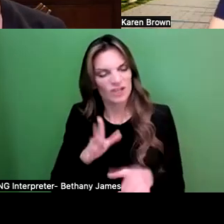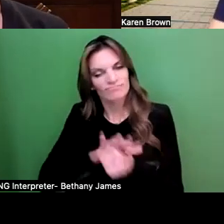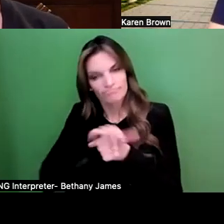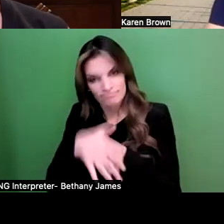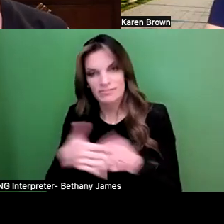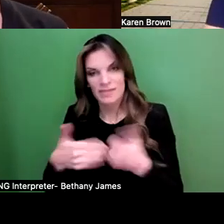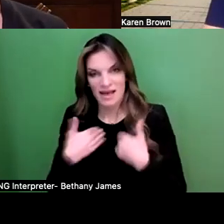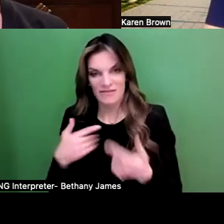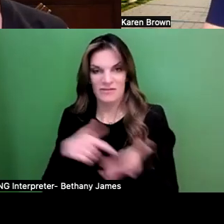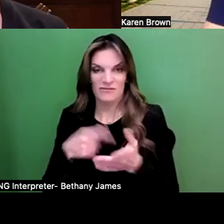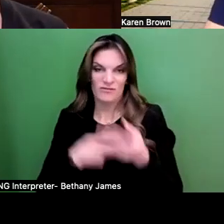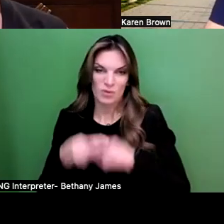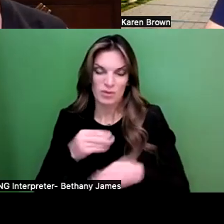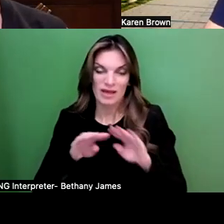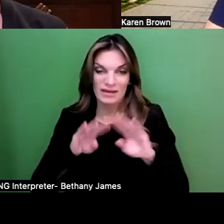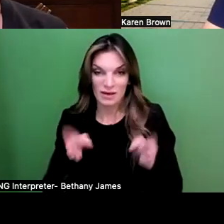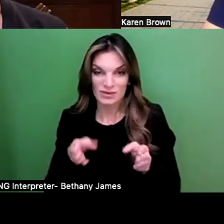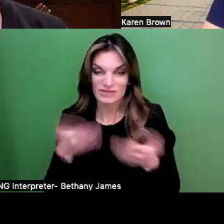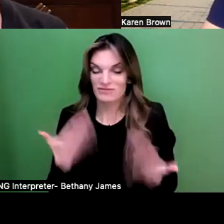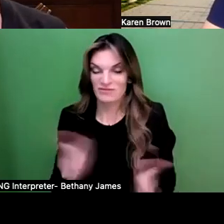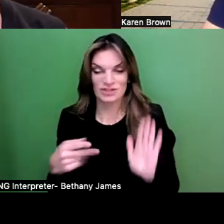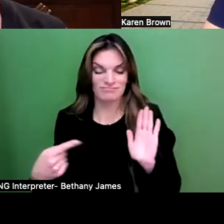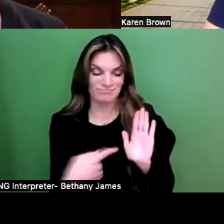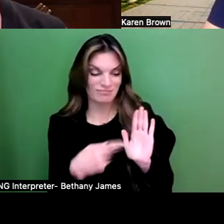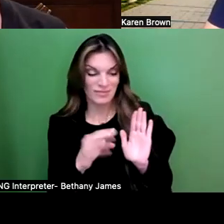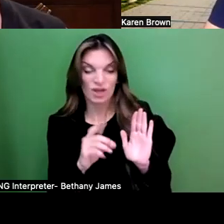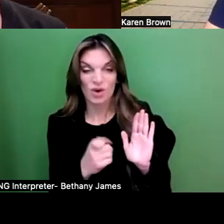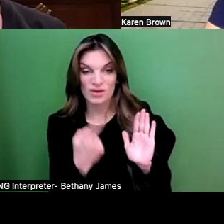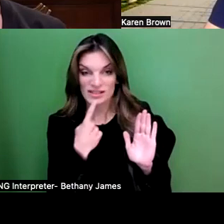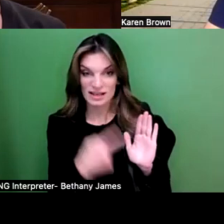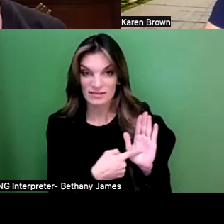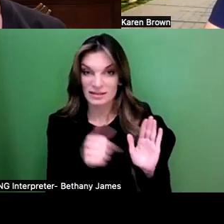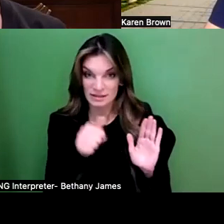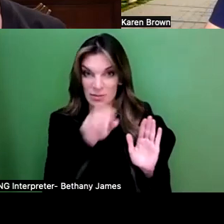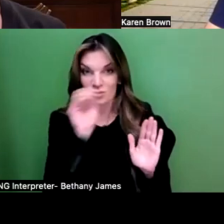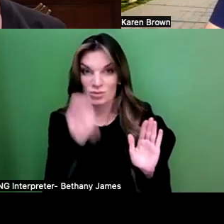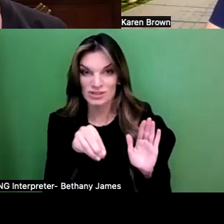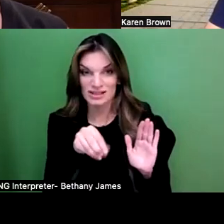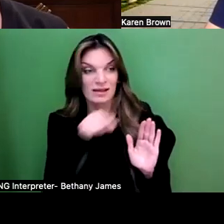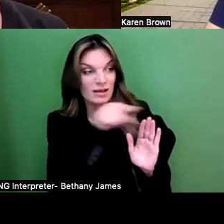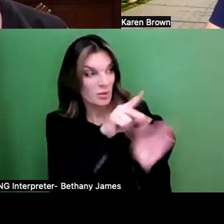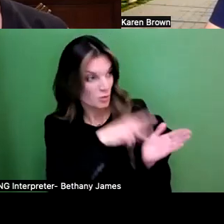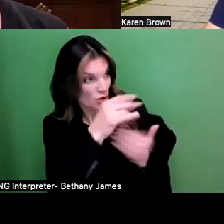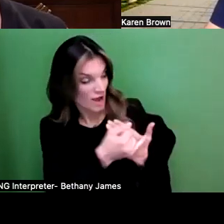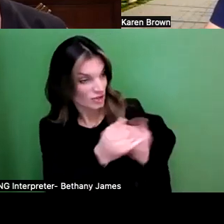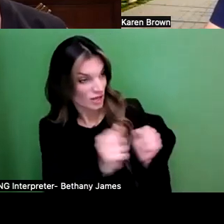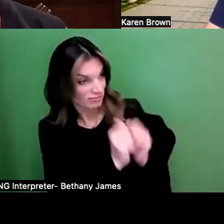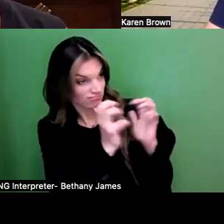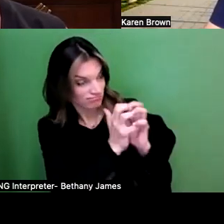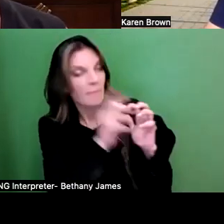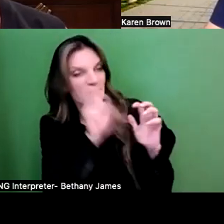housing. The code does stress that 10% of all projects now will have affordable housing. And with the addition